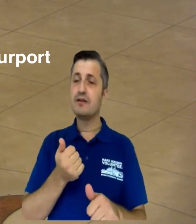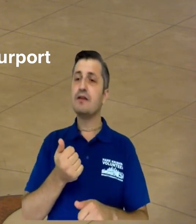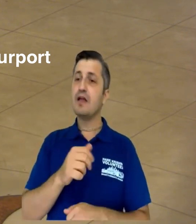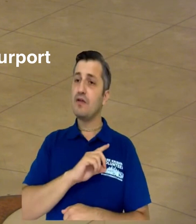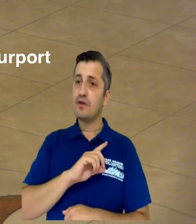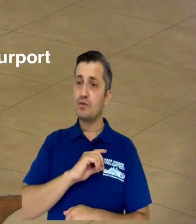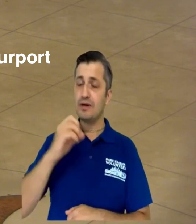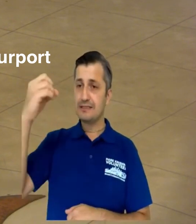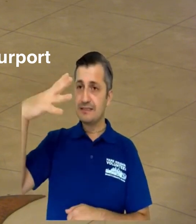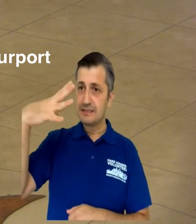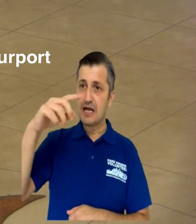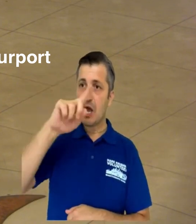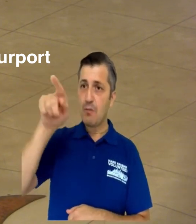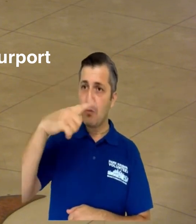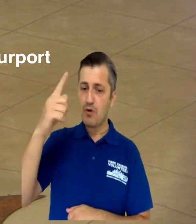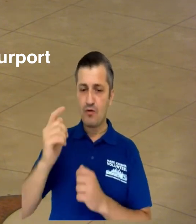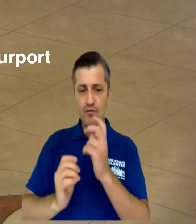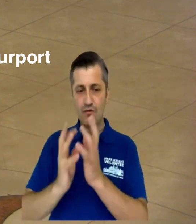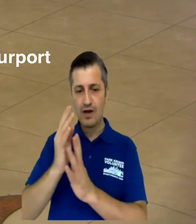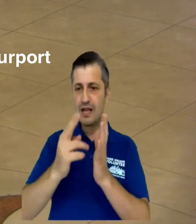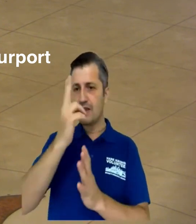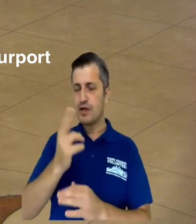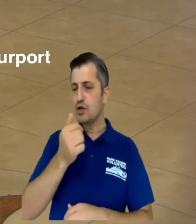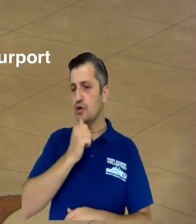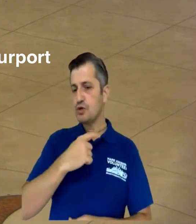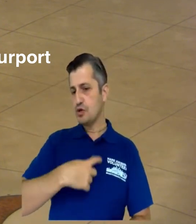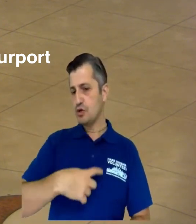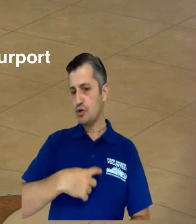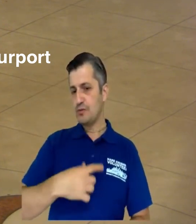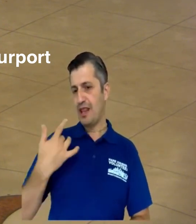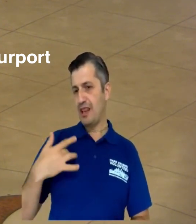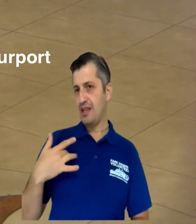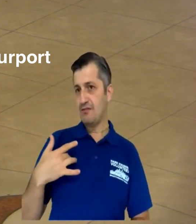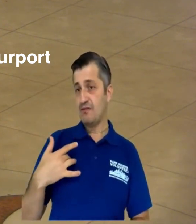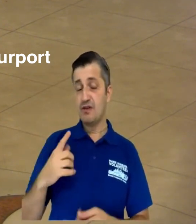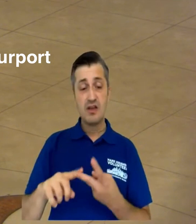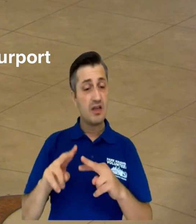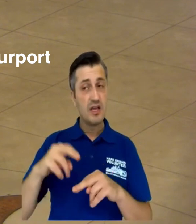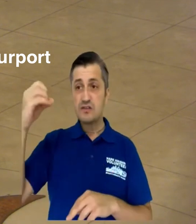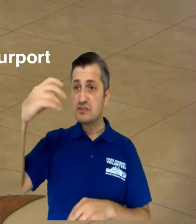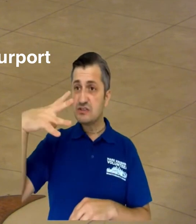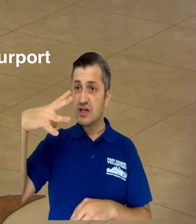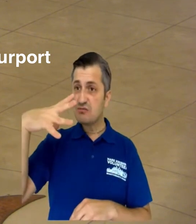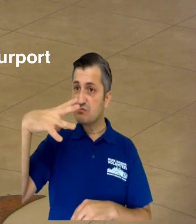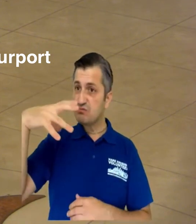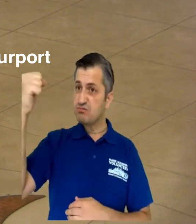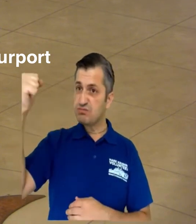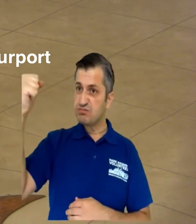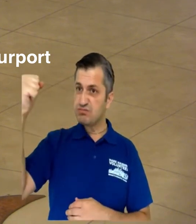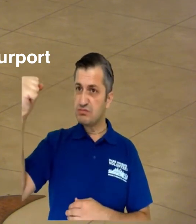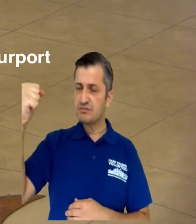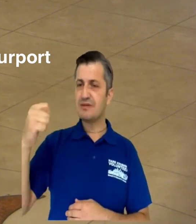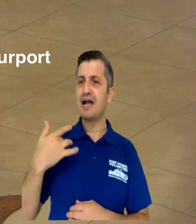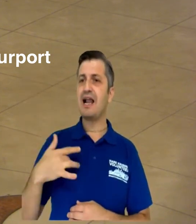entities. Without their help, no living entity can live. So if one can understand that the light and the